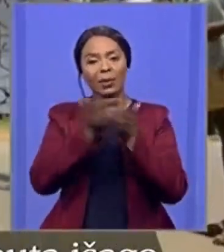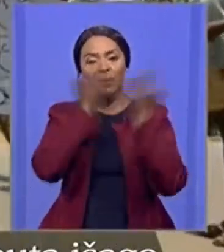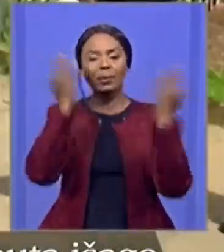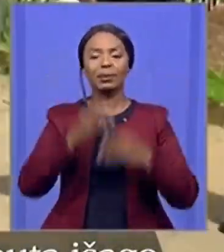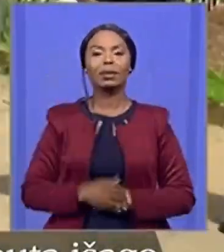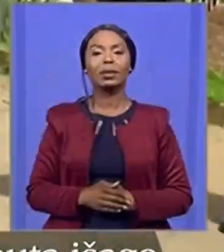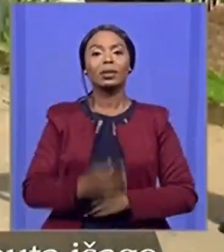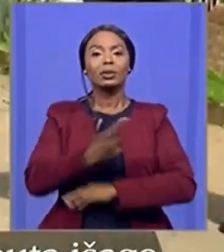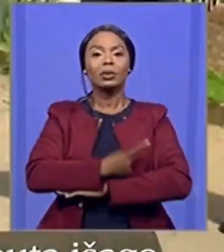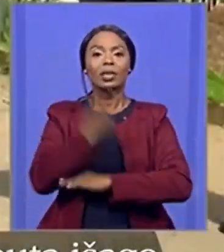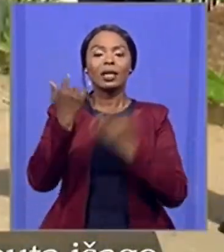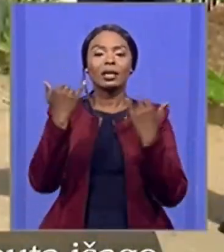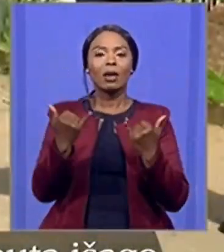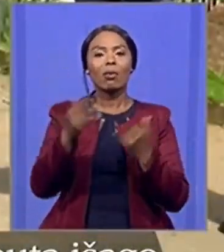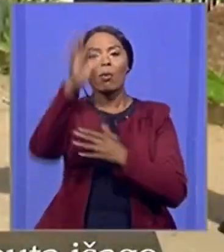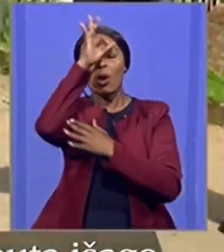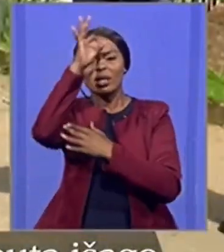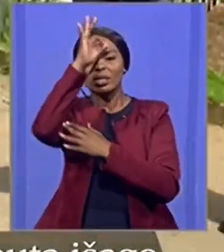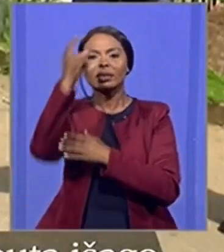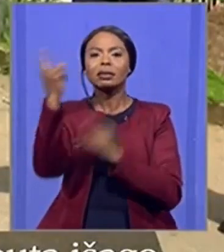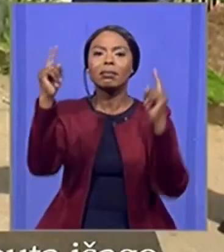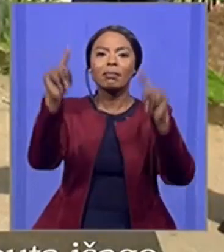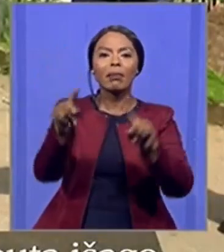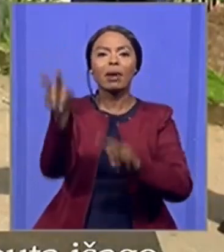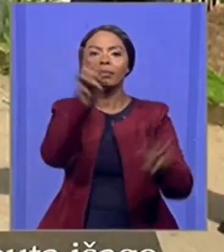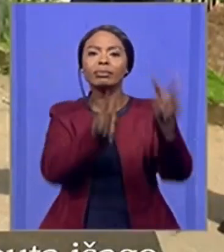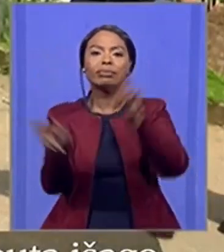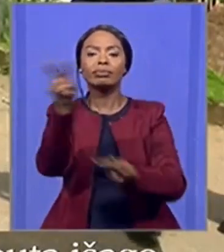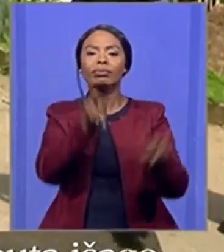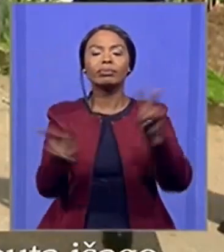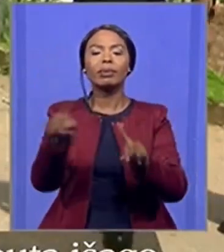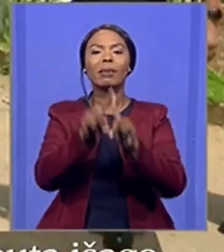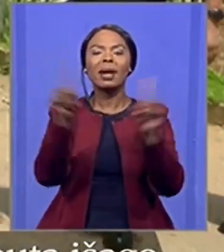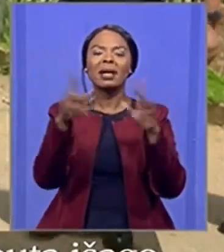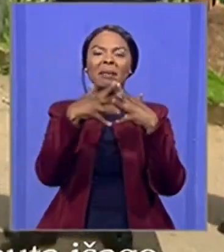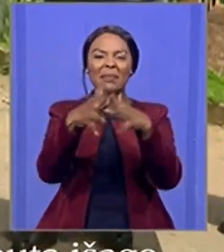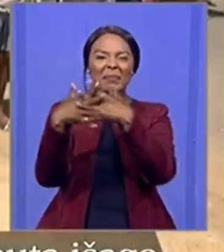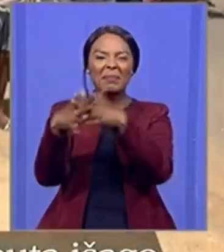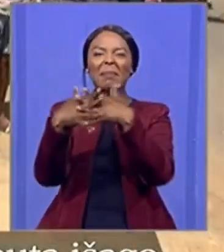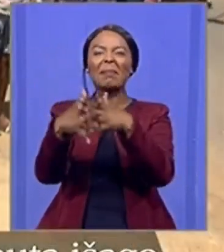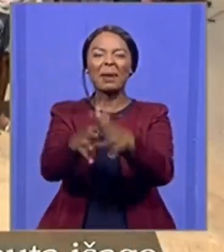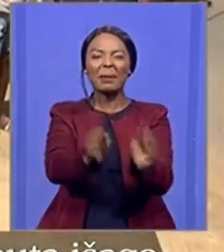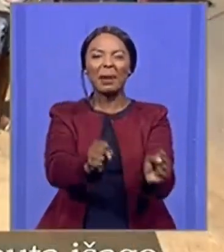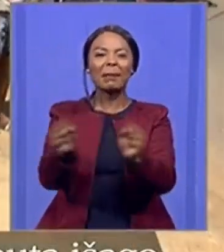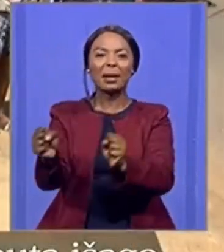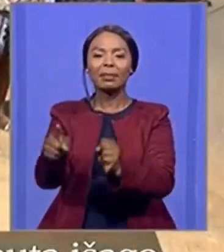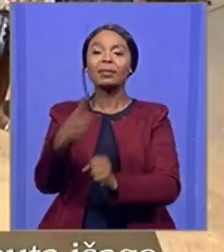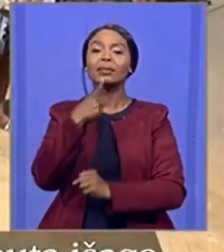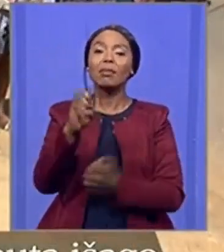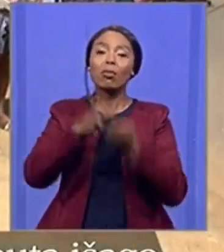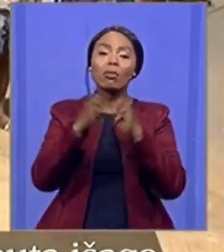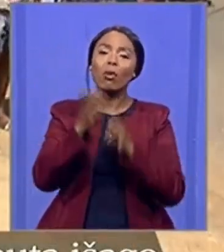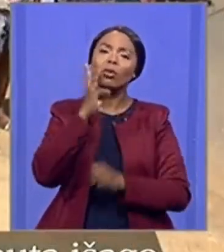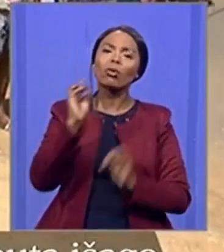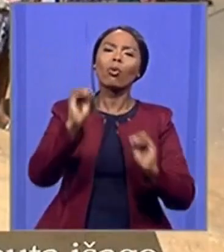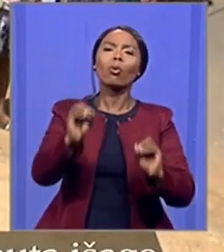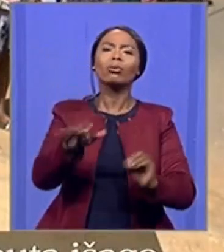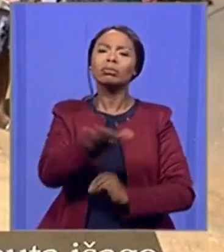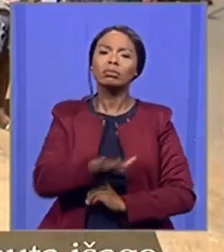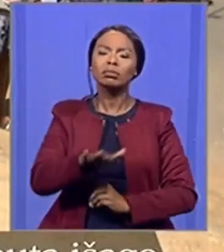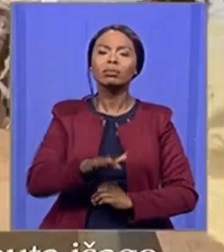lehono maphodisa ke ge a biditšwe go laola seemo e fela le ge go le bjalo badudi ba nyaka mathata a metse a rarolla lefelong la